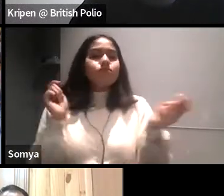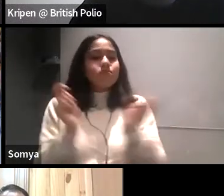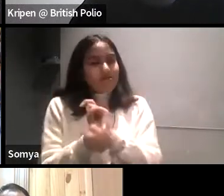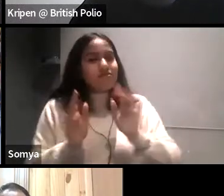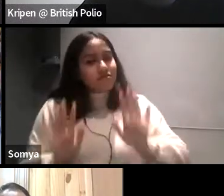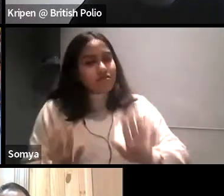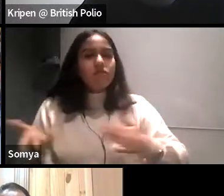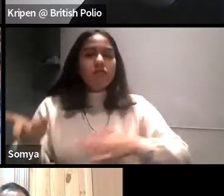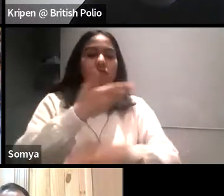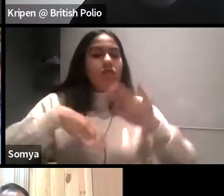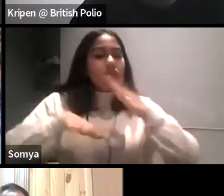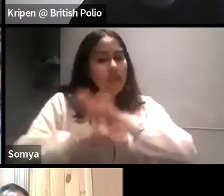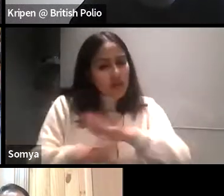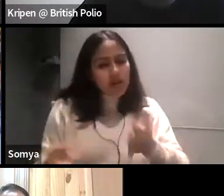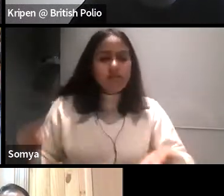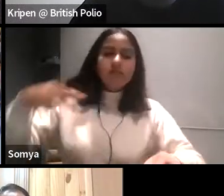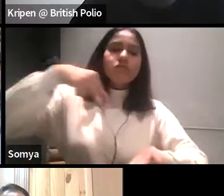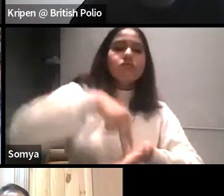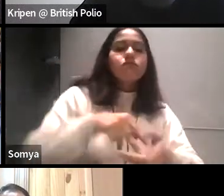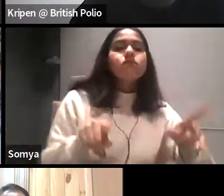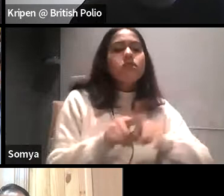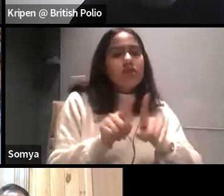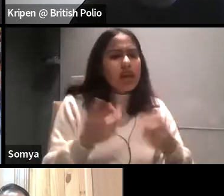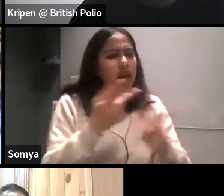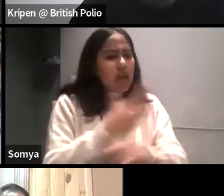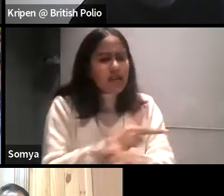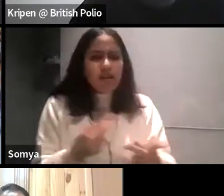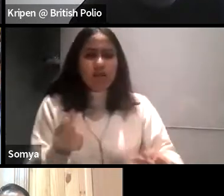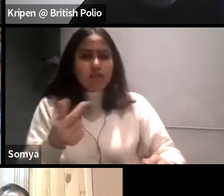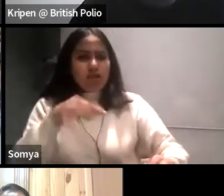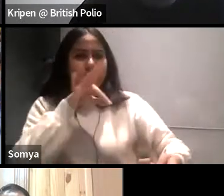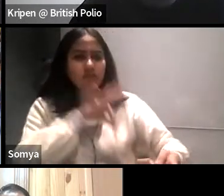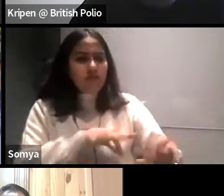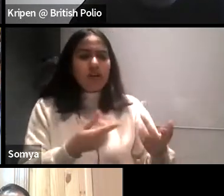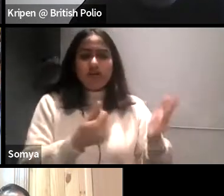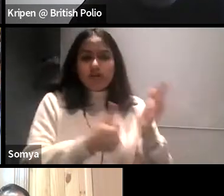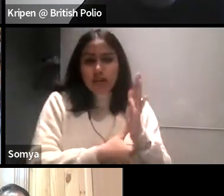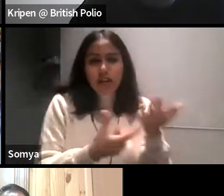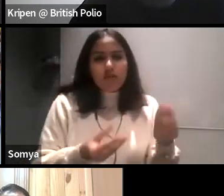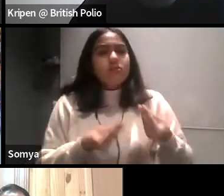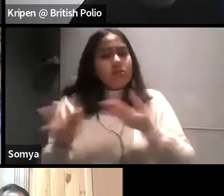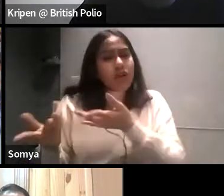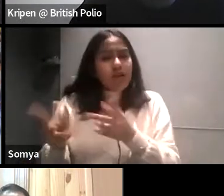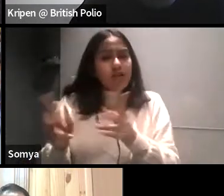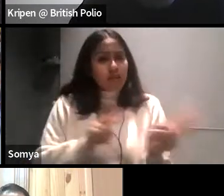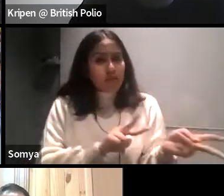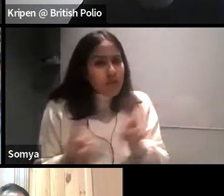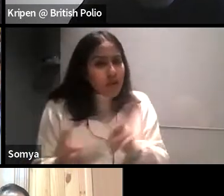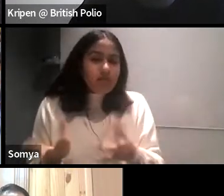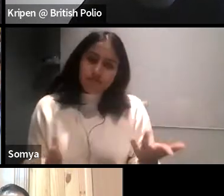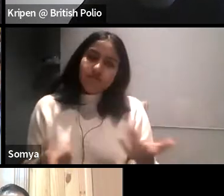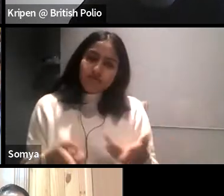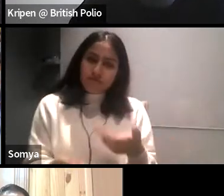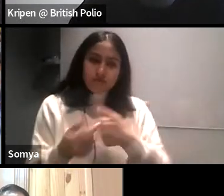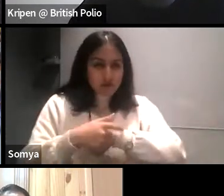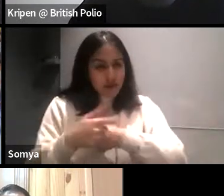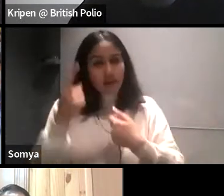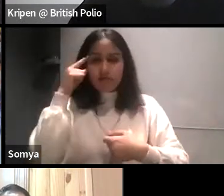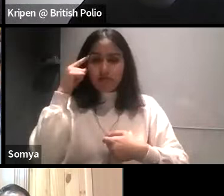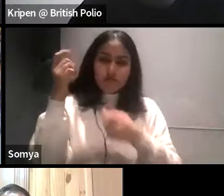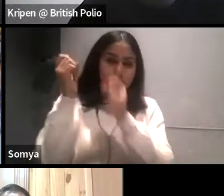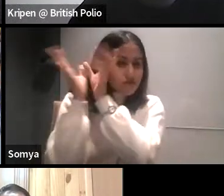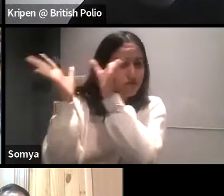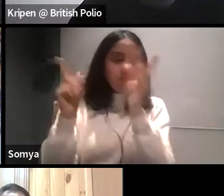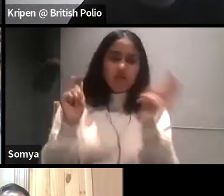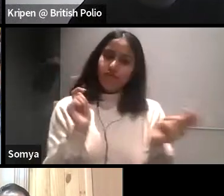where the children have come forward, and instead of taking money from the parents, they are giving back to their parents. So times and the thoughts have